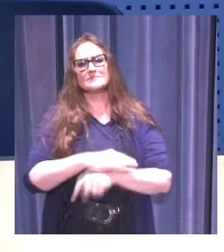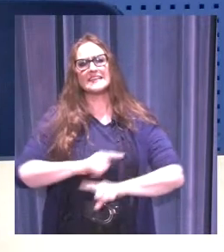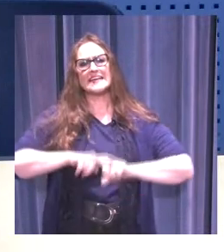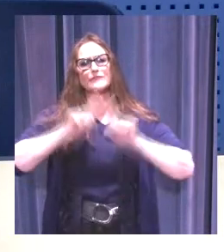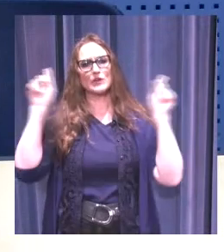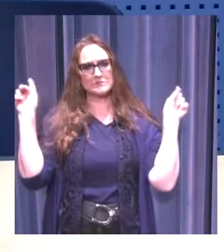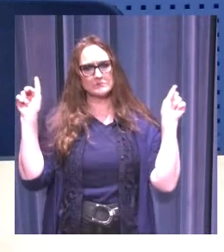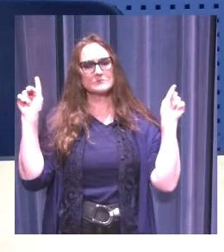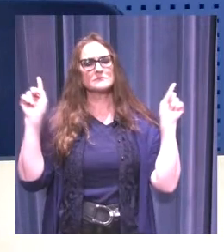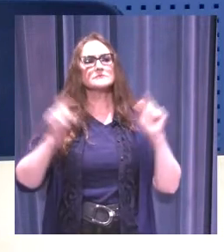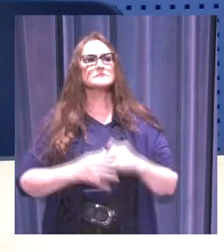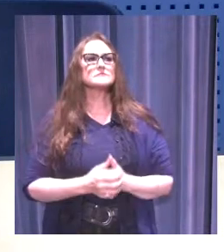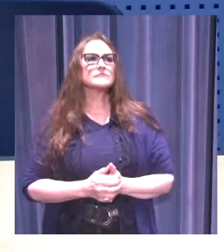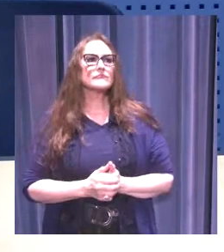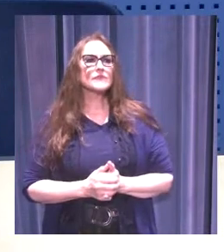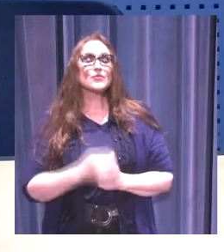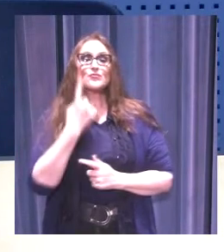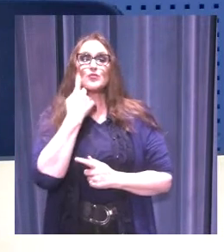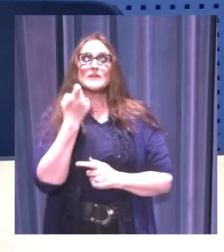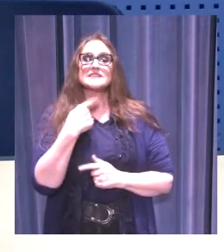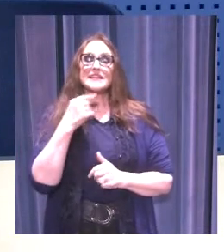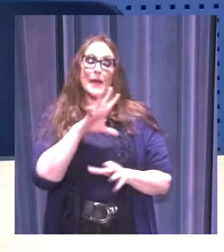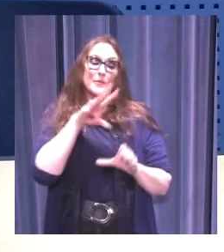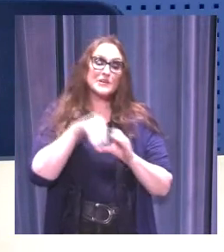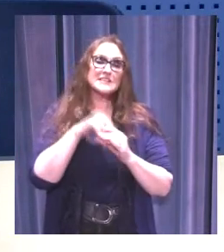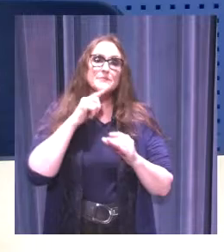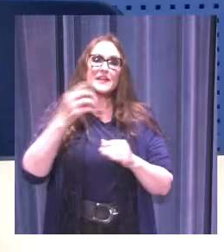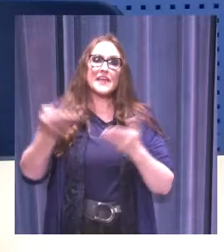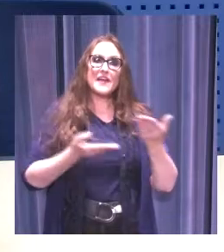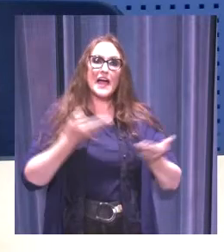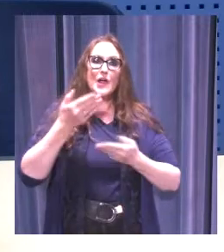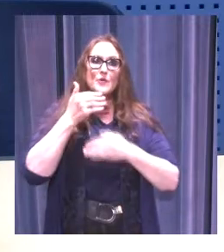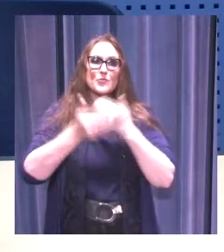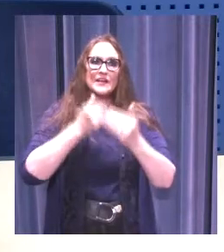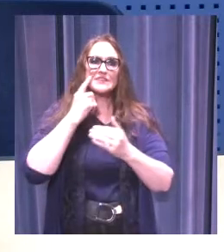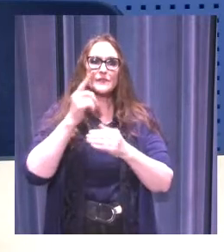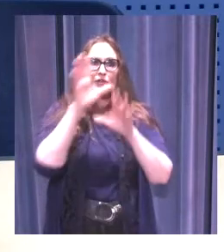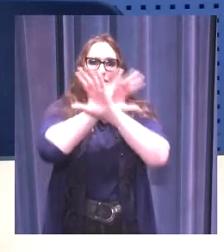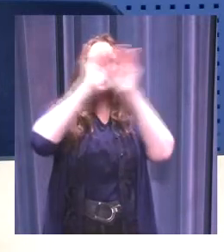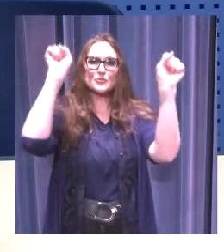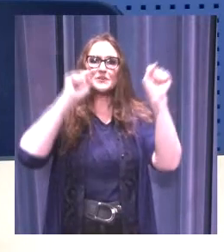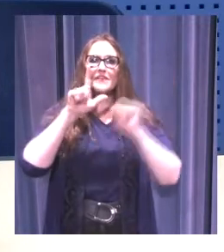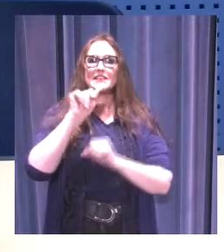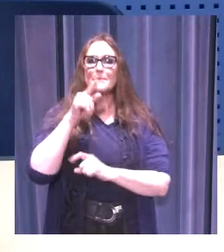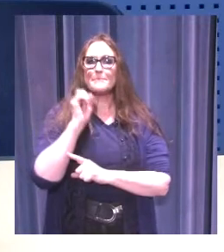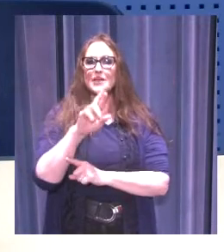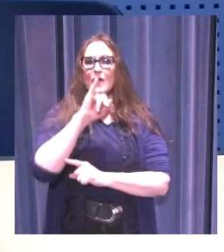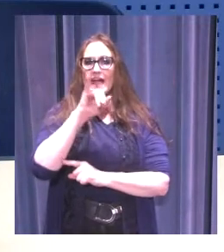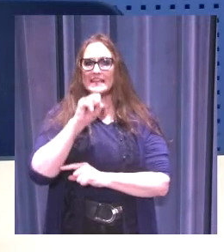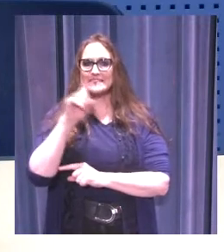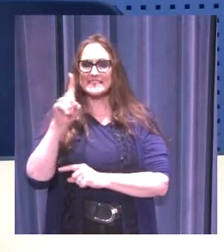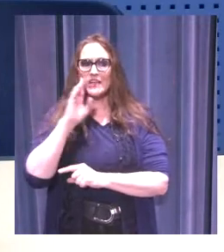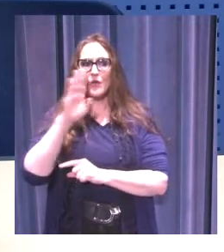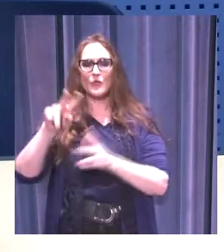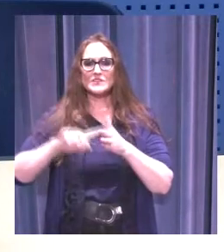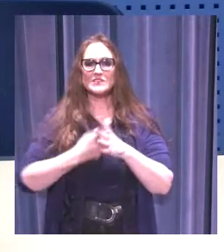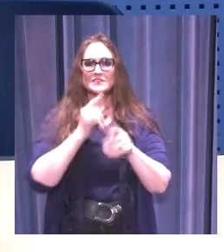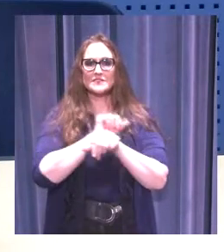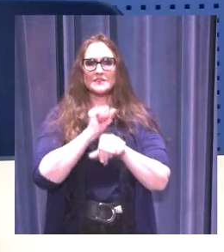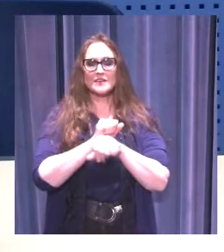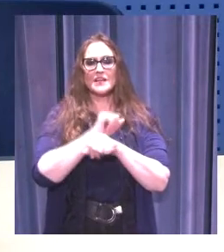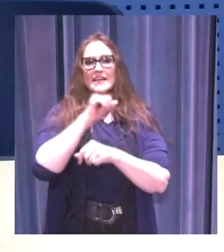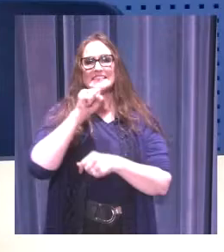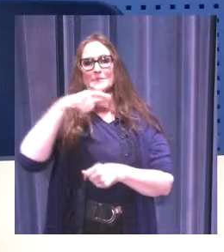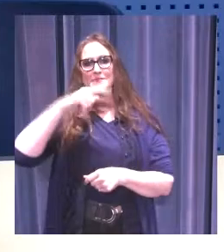different. Recently, I participated in the hiring process for the superintendent of Lapeer ISD, who will begin his duties on